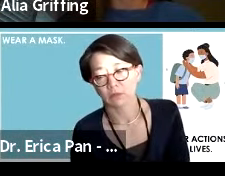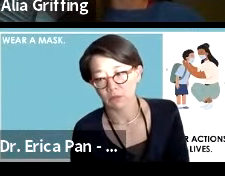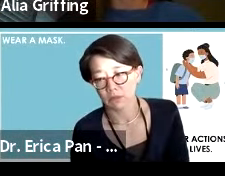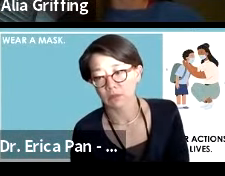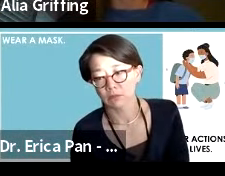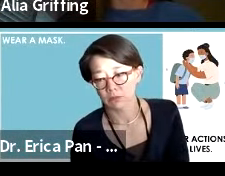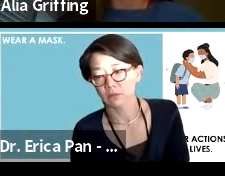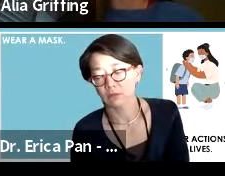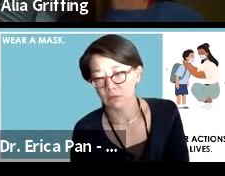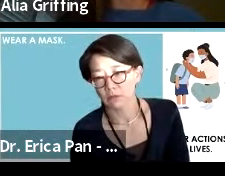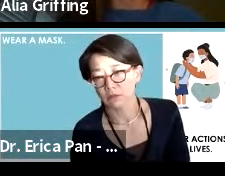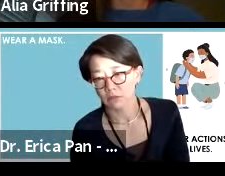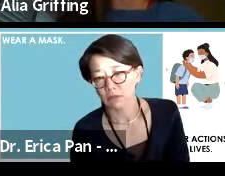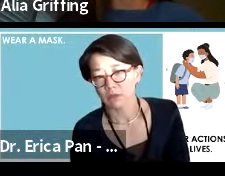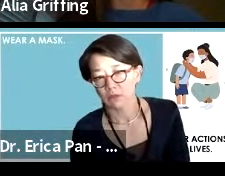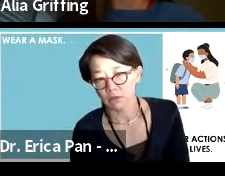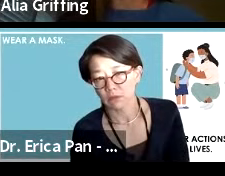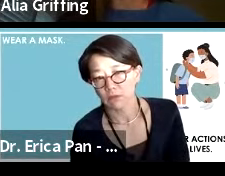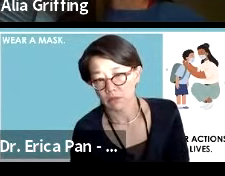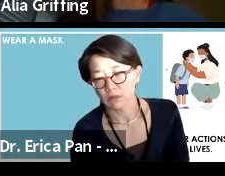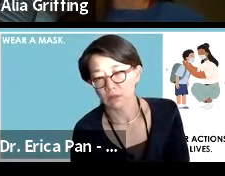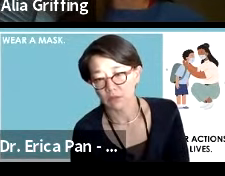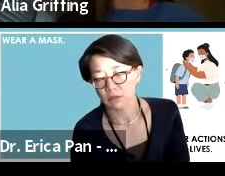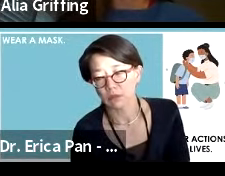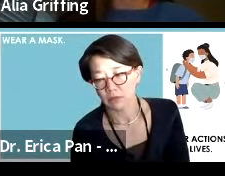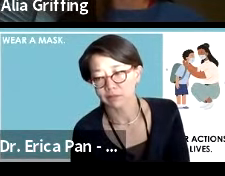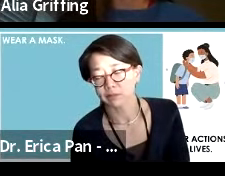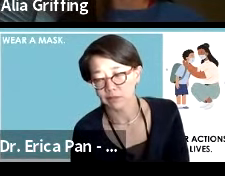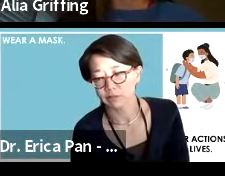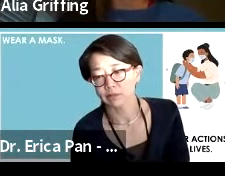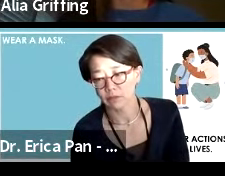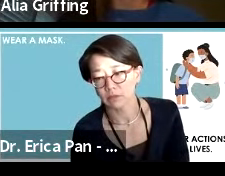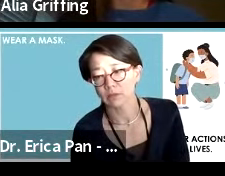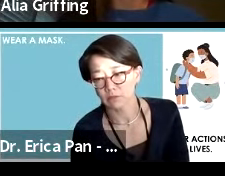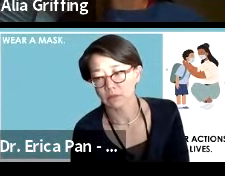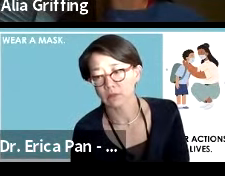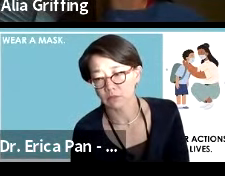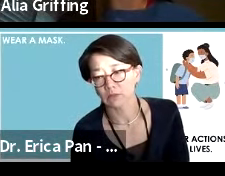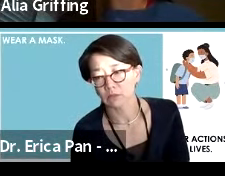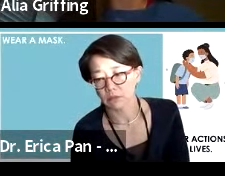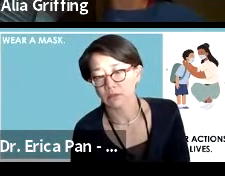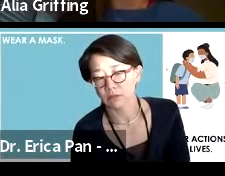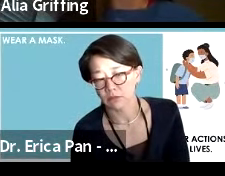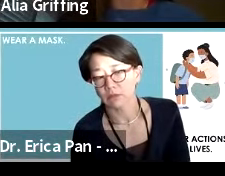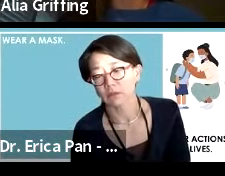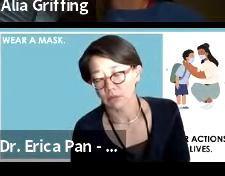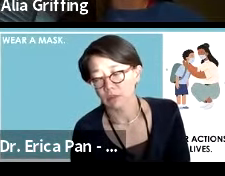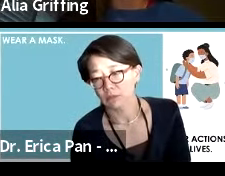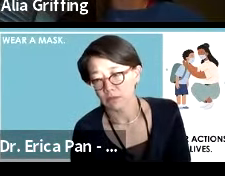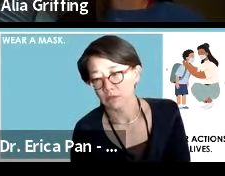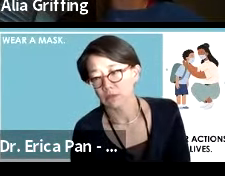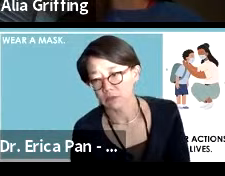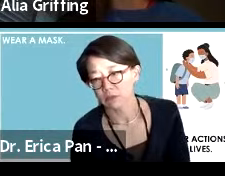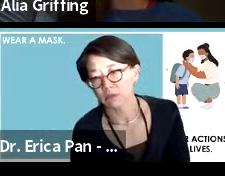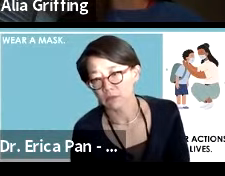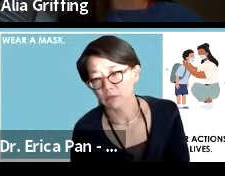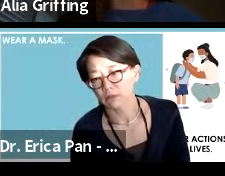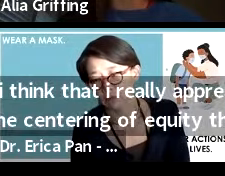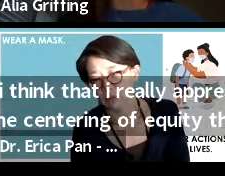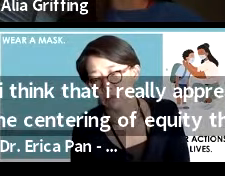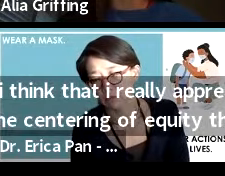that at least at the local level, as it's rolling out and operationalizing, I think we're not quite seeing